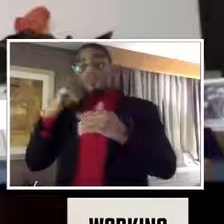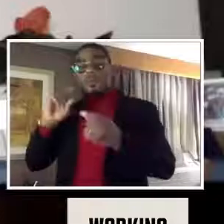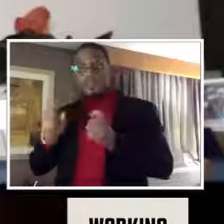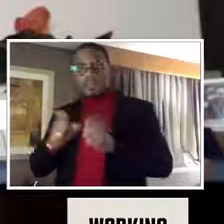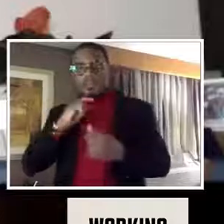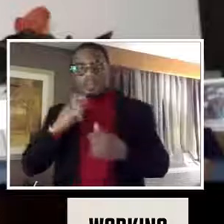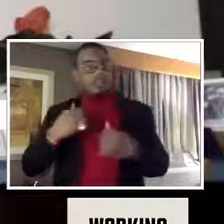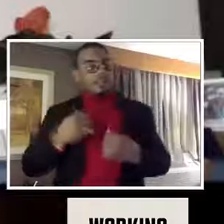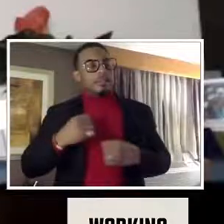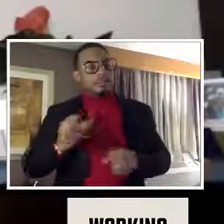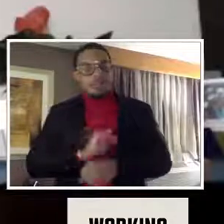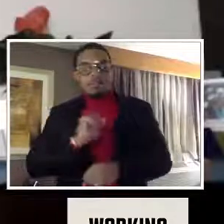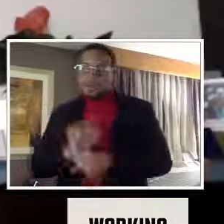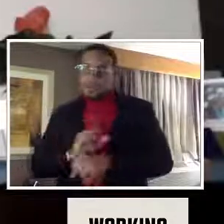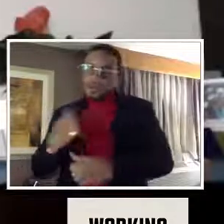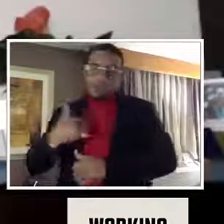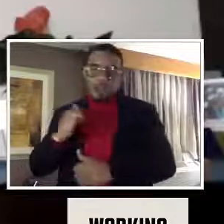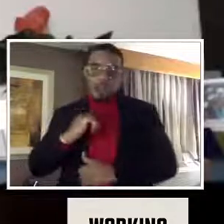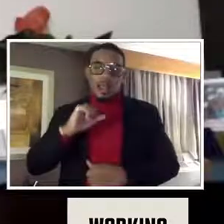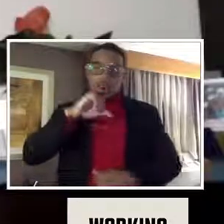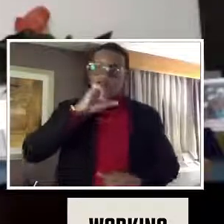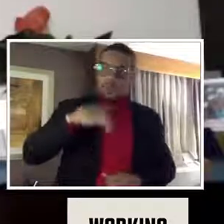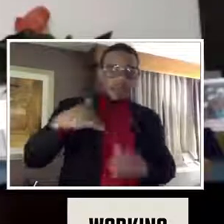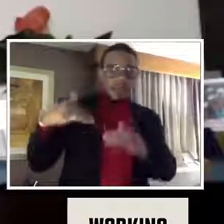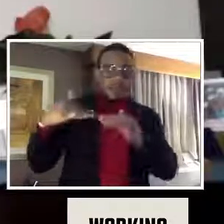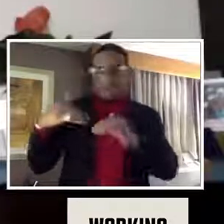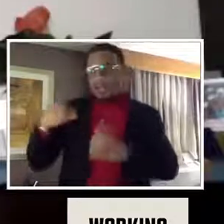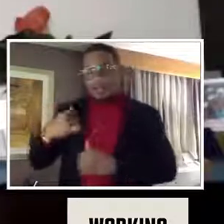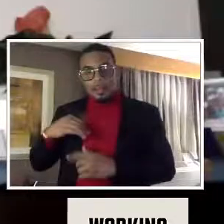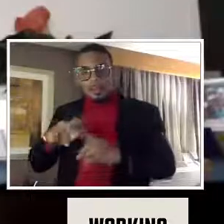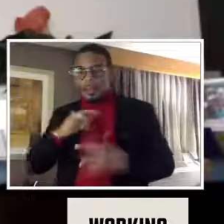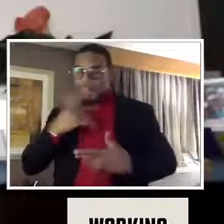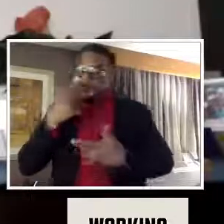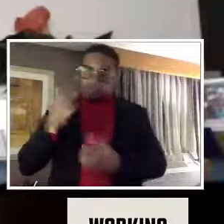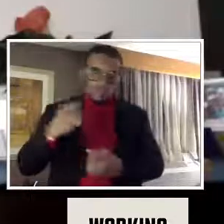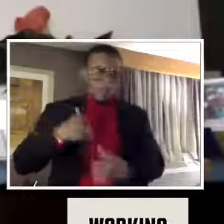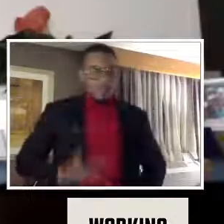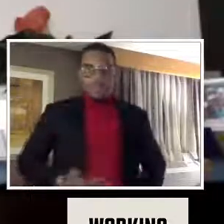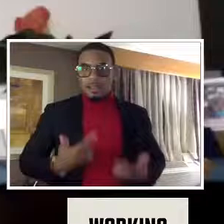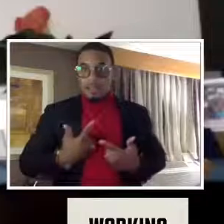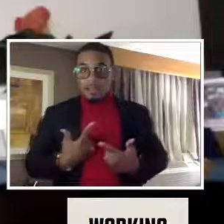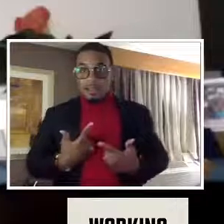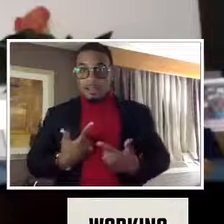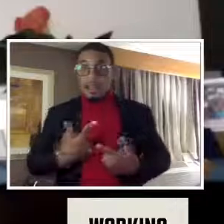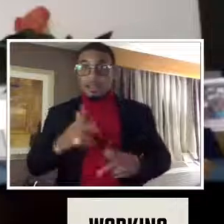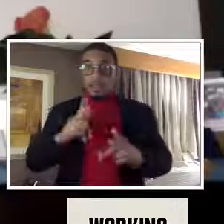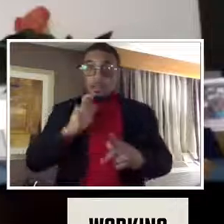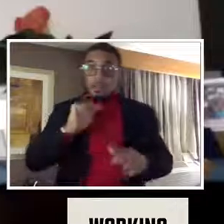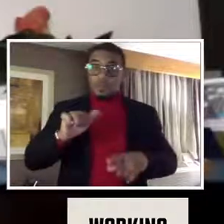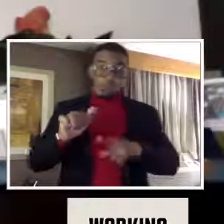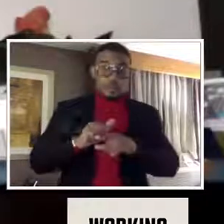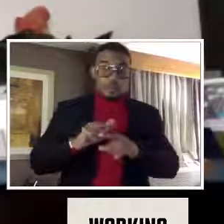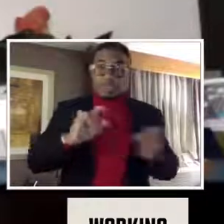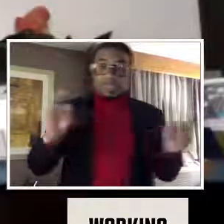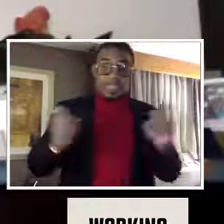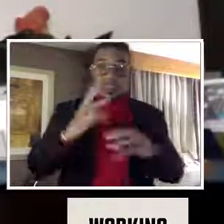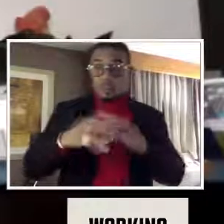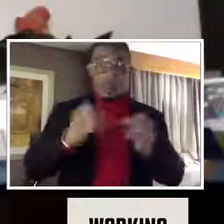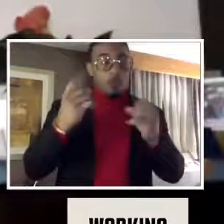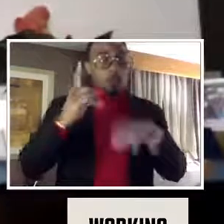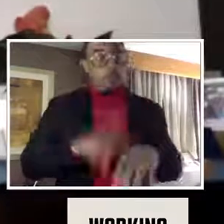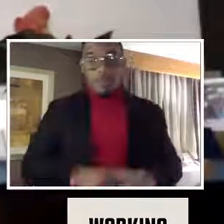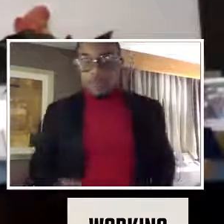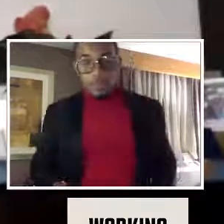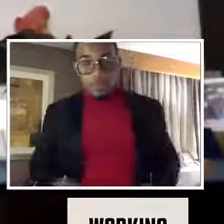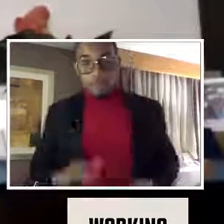are tireless warriors, people I love, my comrades, people I trust with my life, people who have changed the world multiple